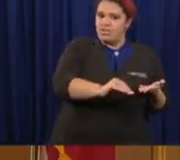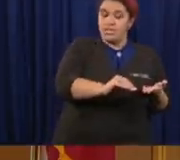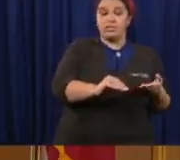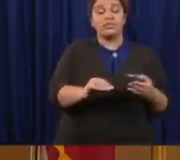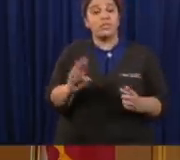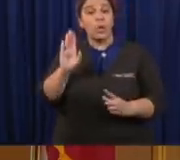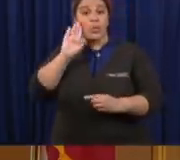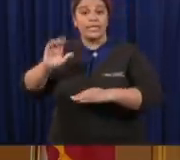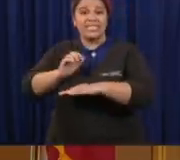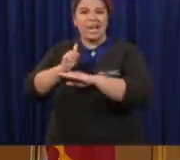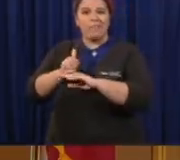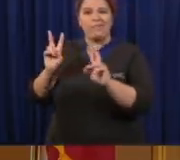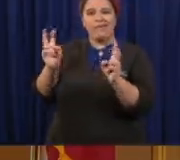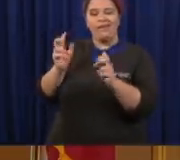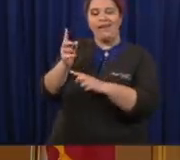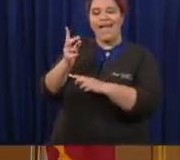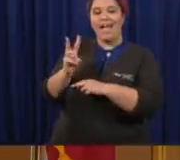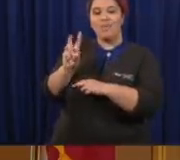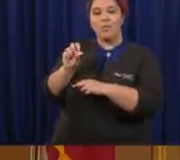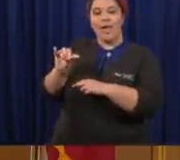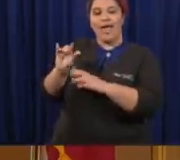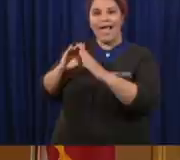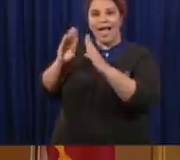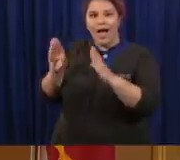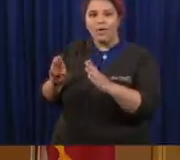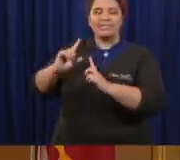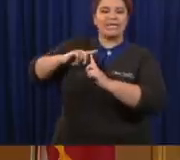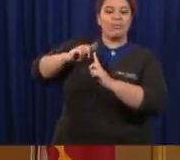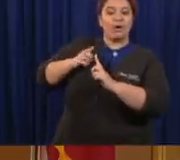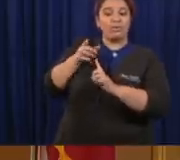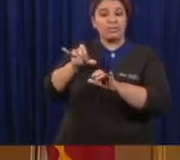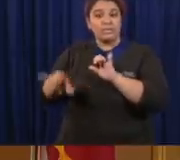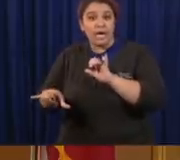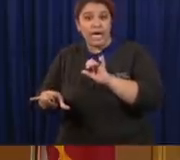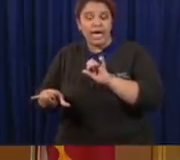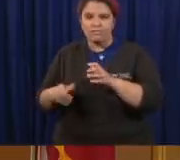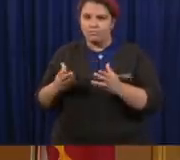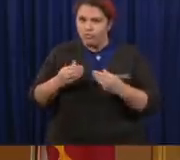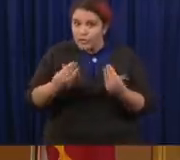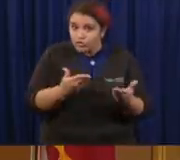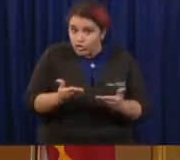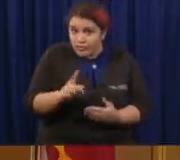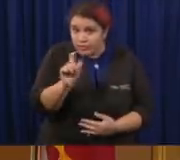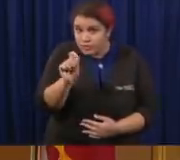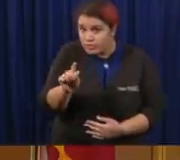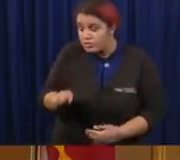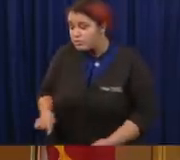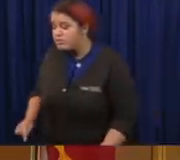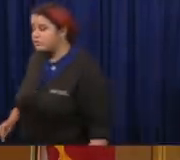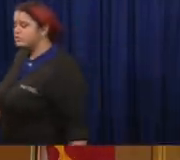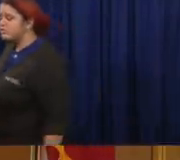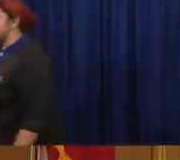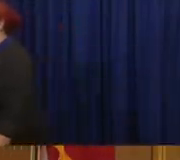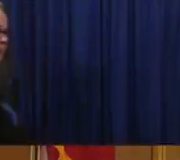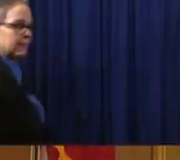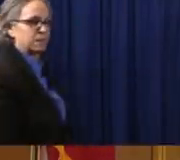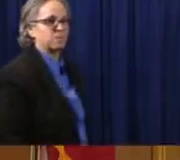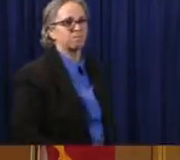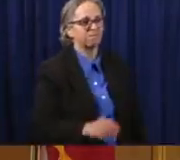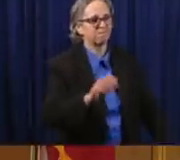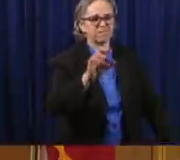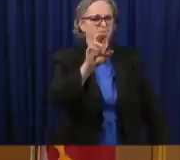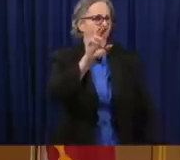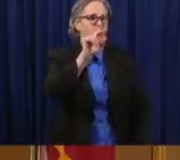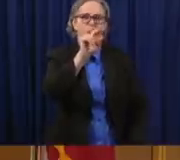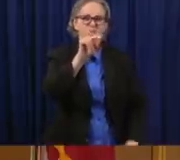services be available to them? Well, and I don't have numbers, but I will tell you what I know. I talked again this morning,